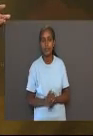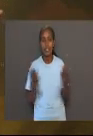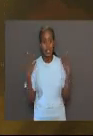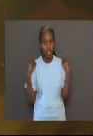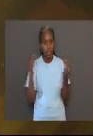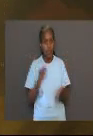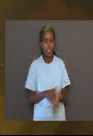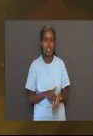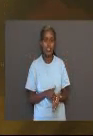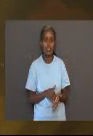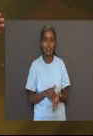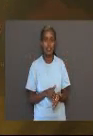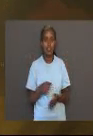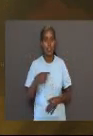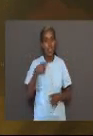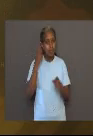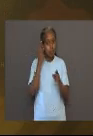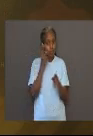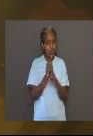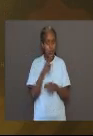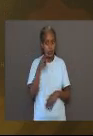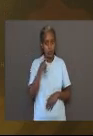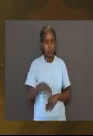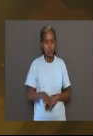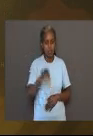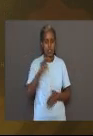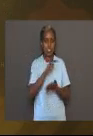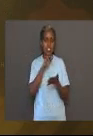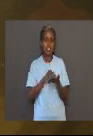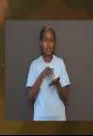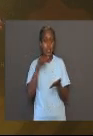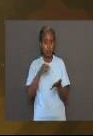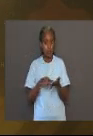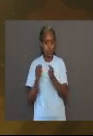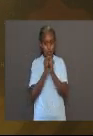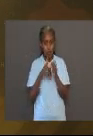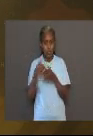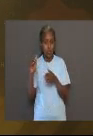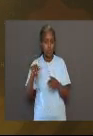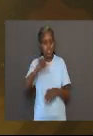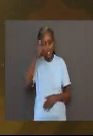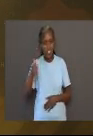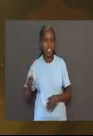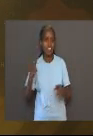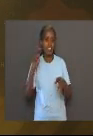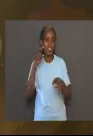Hello again. I am sure that you found the midpoint without any trouble.